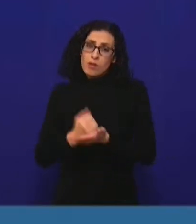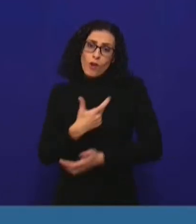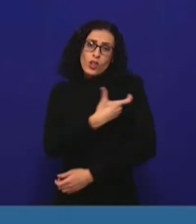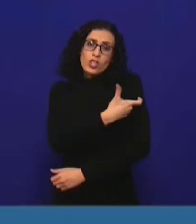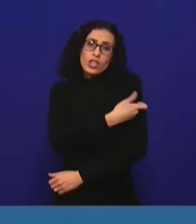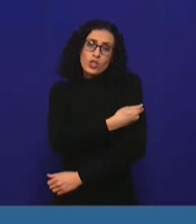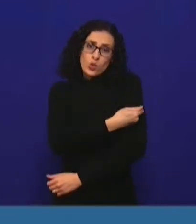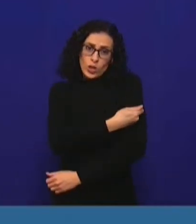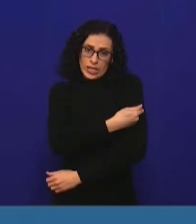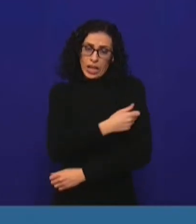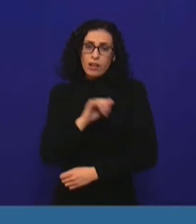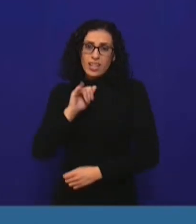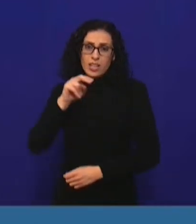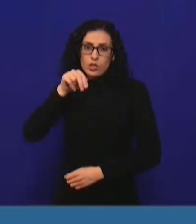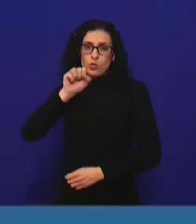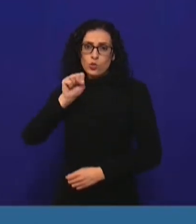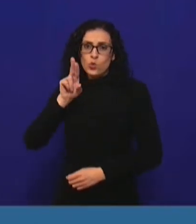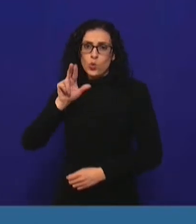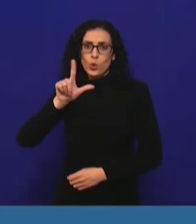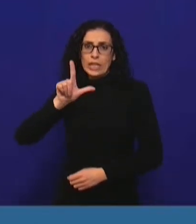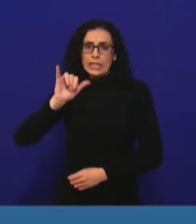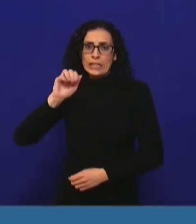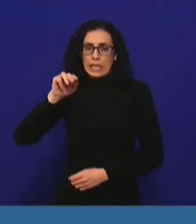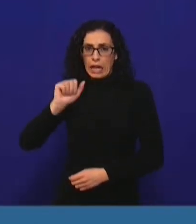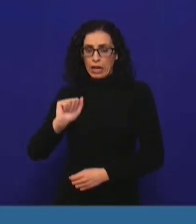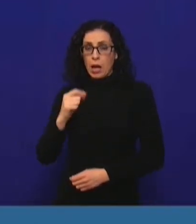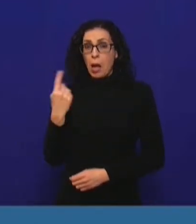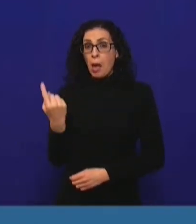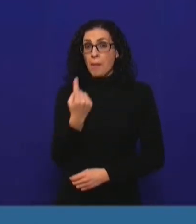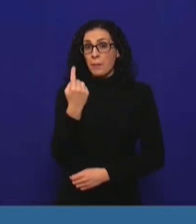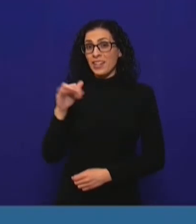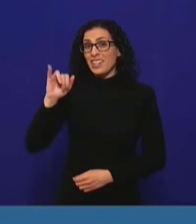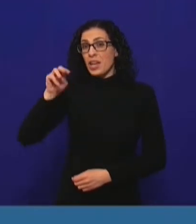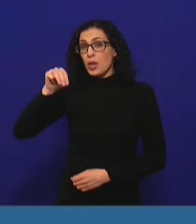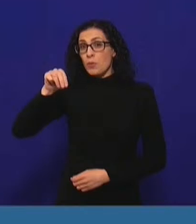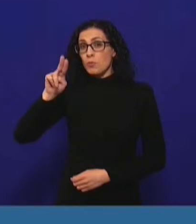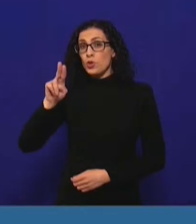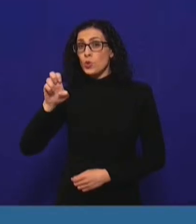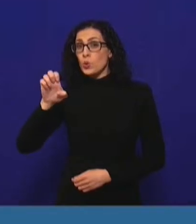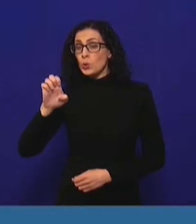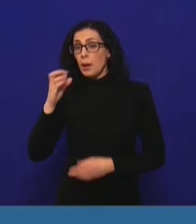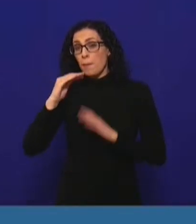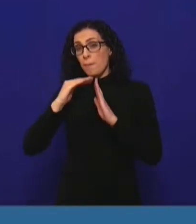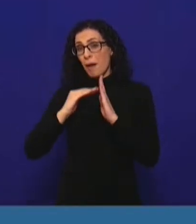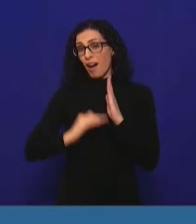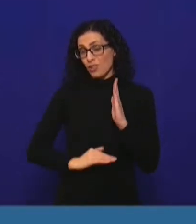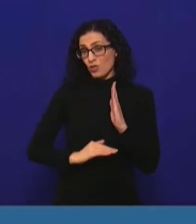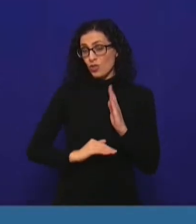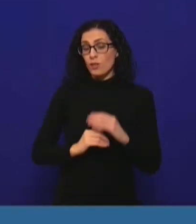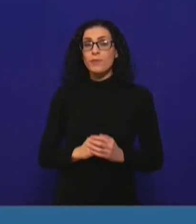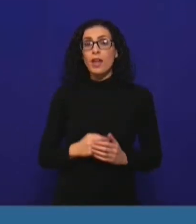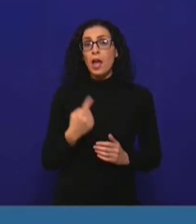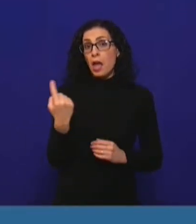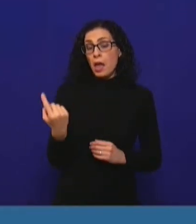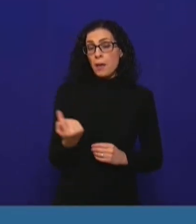jiġifieri li jieħdu l-insulina. Dawk in-nies li għandhom l-immunità tagħhom li hija baxxa. Hemm nies li qegħdin